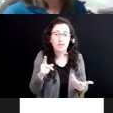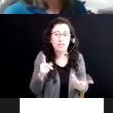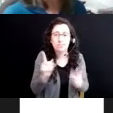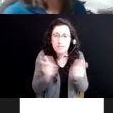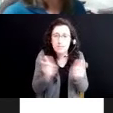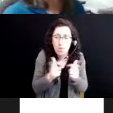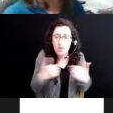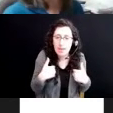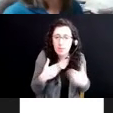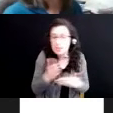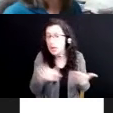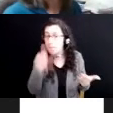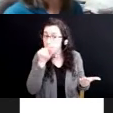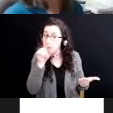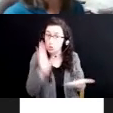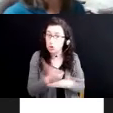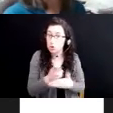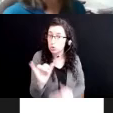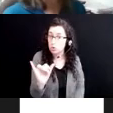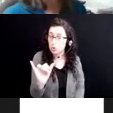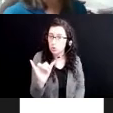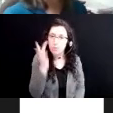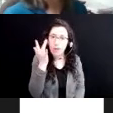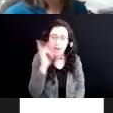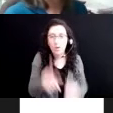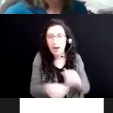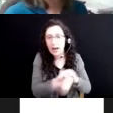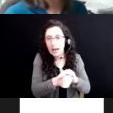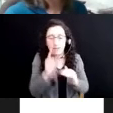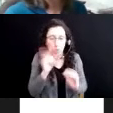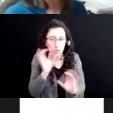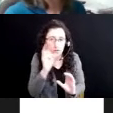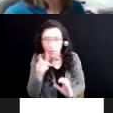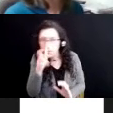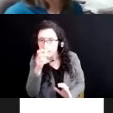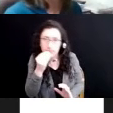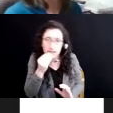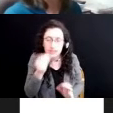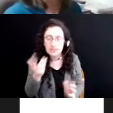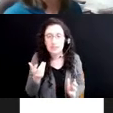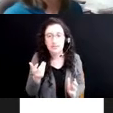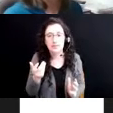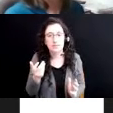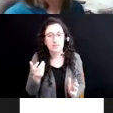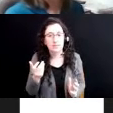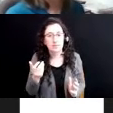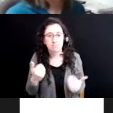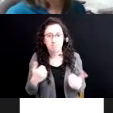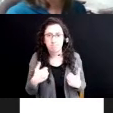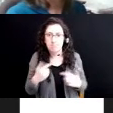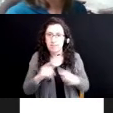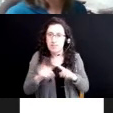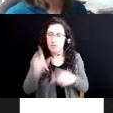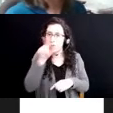even birds will use them as hiding cover, foraging. We have birds that nest